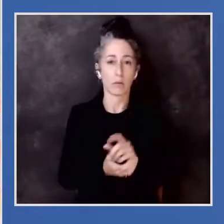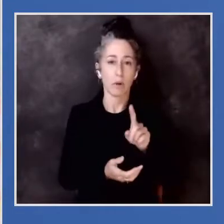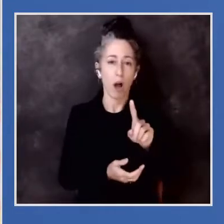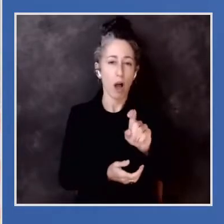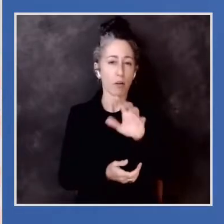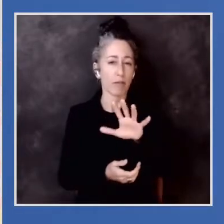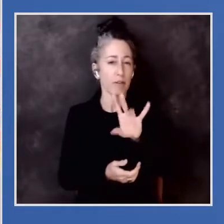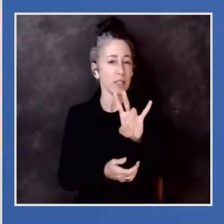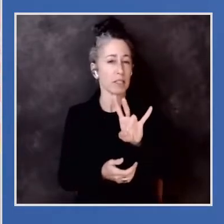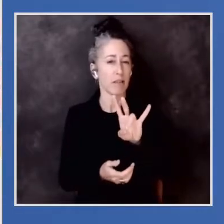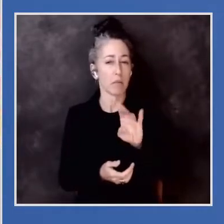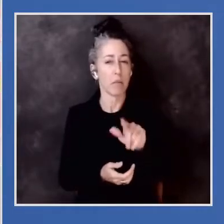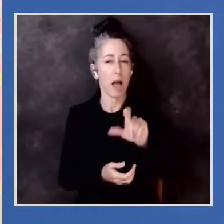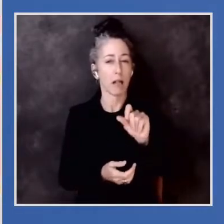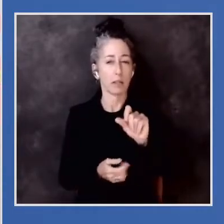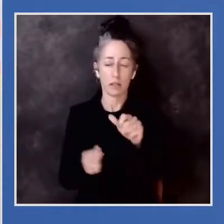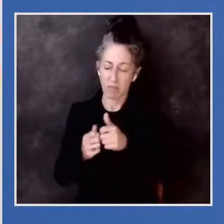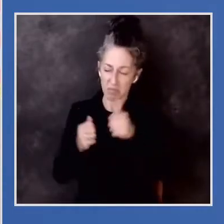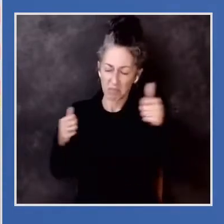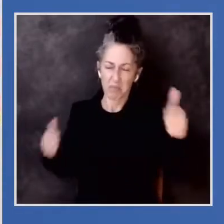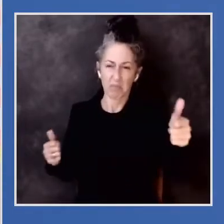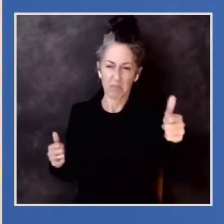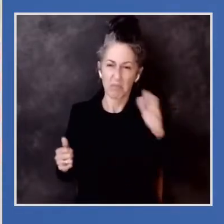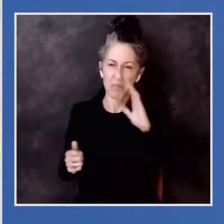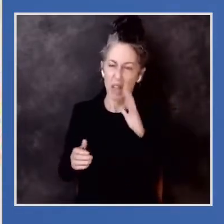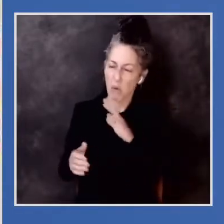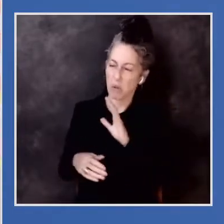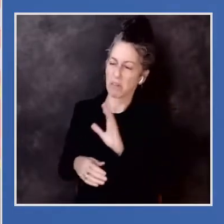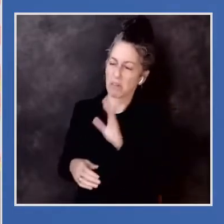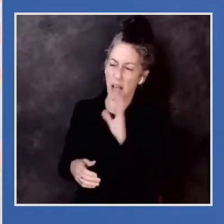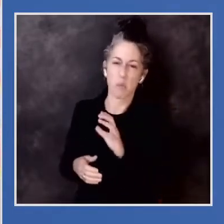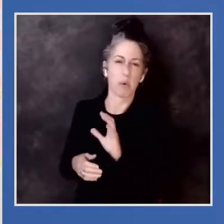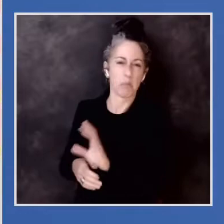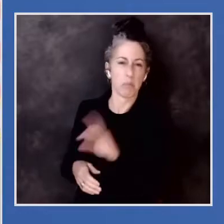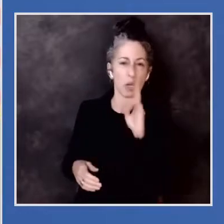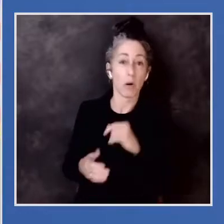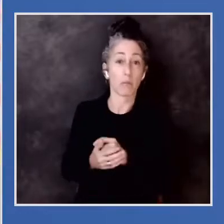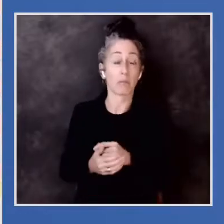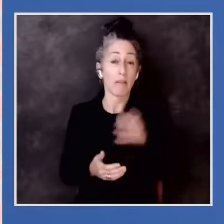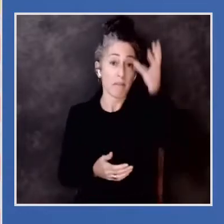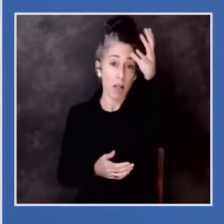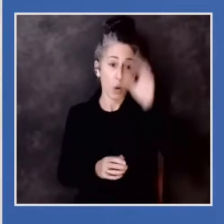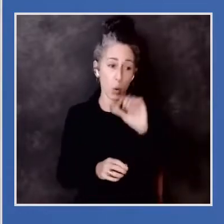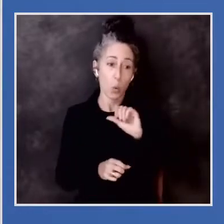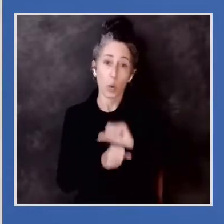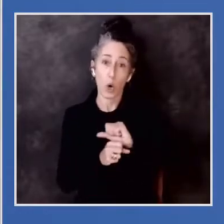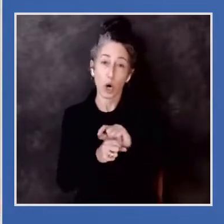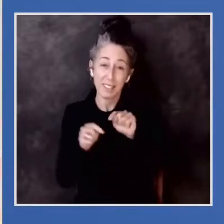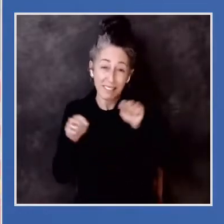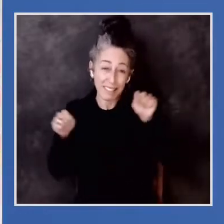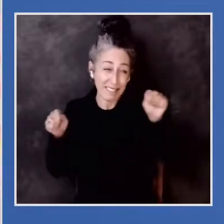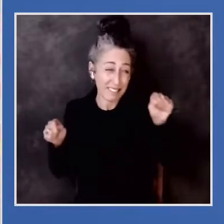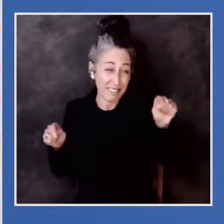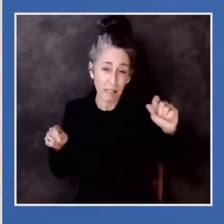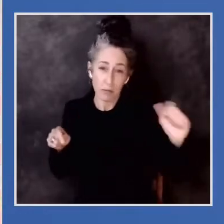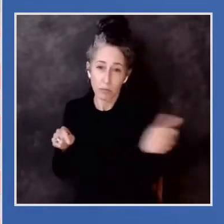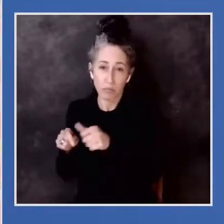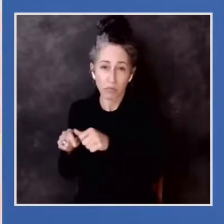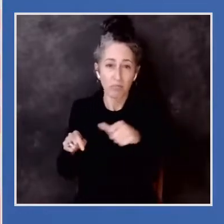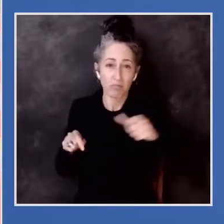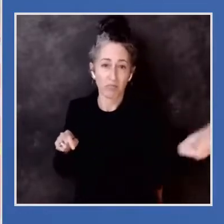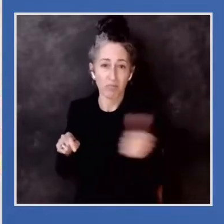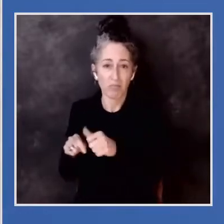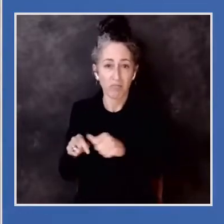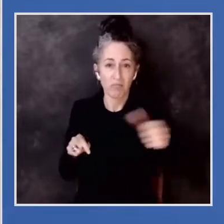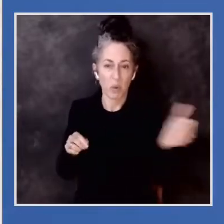away, Joey. My father came home every weekend for that year or more, but he always said, when we